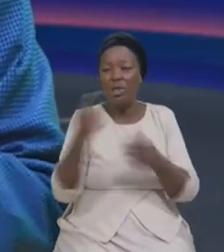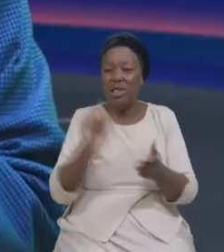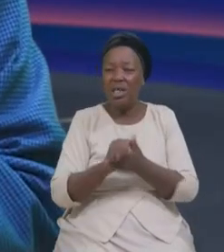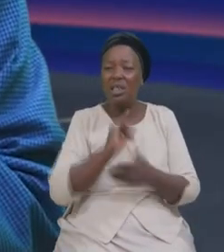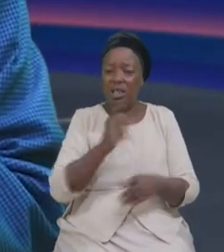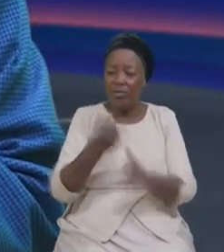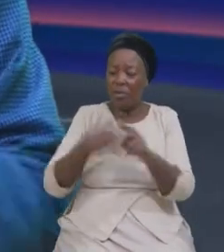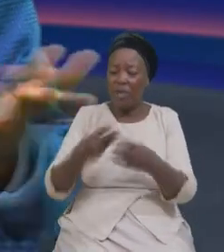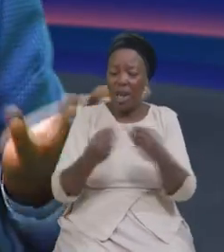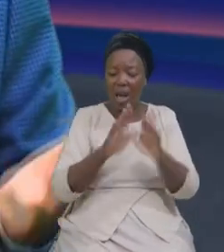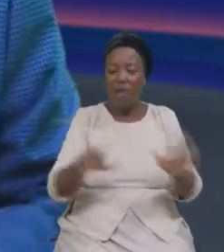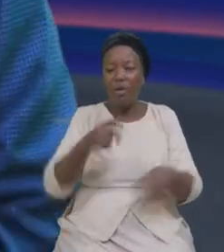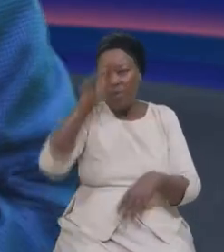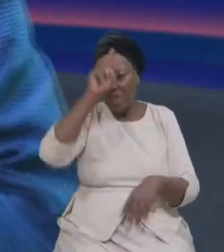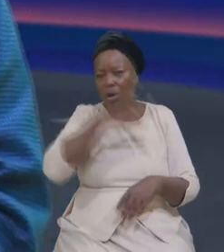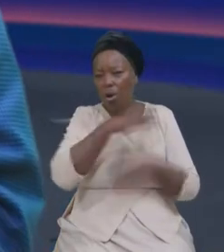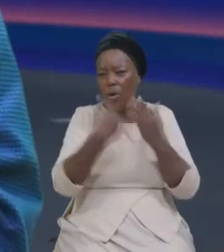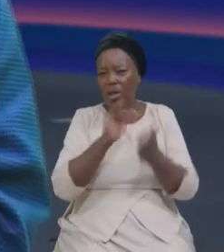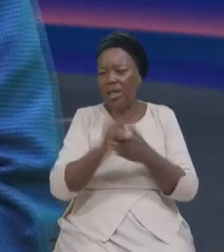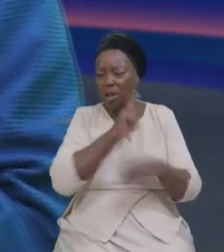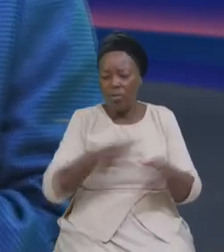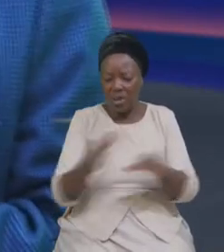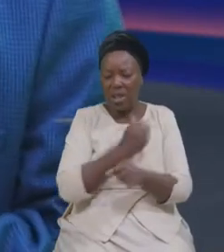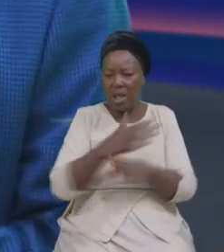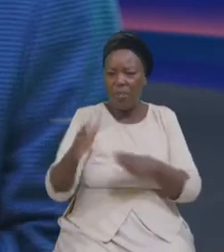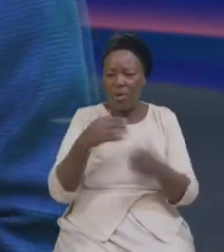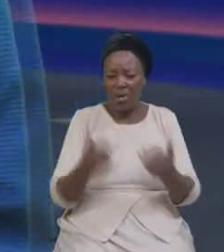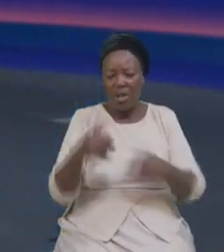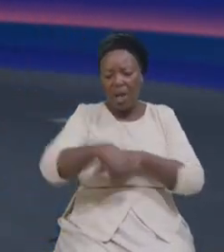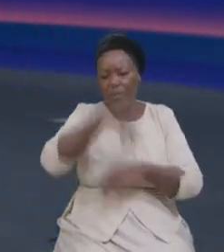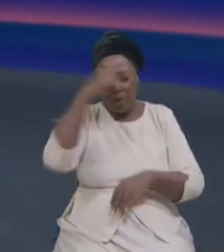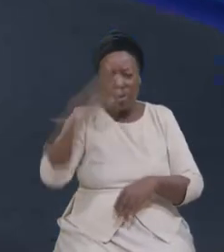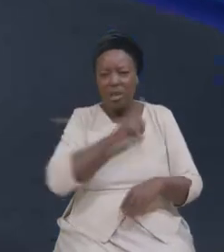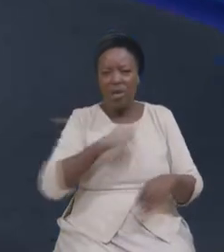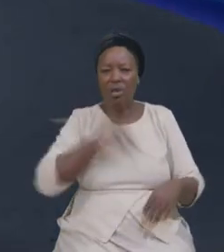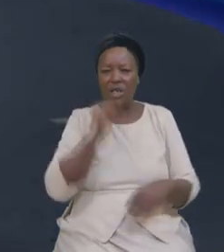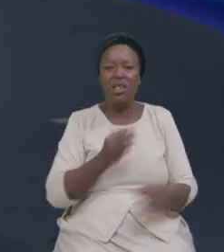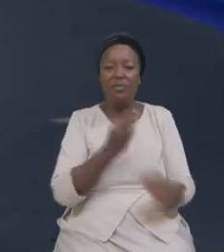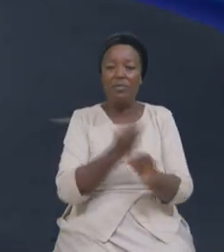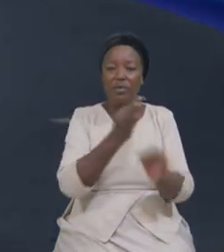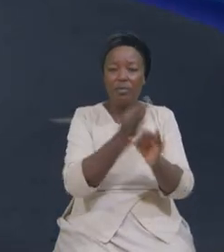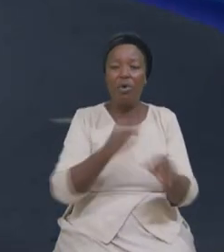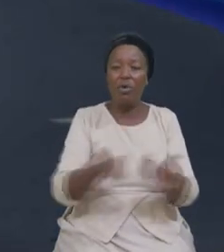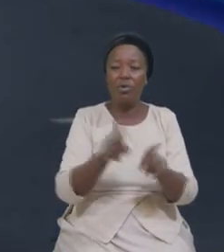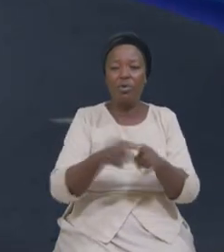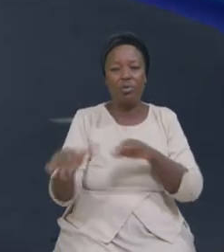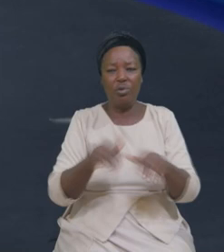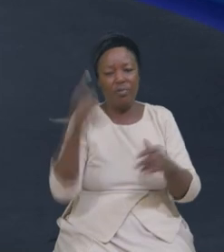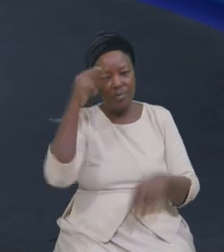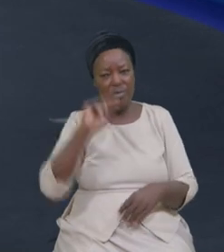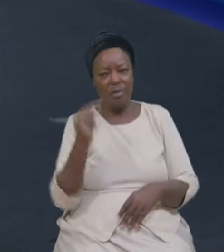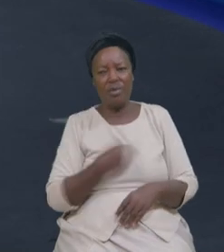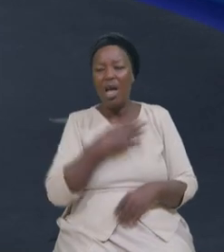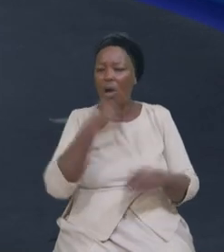had promised, he was able also to perform. What has he promised? That we know